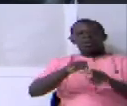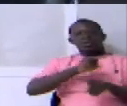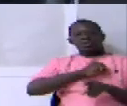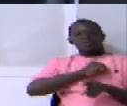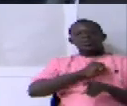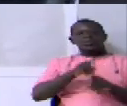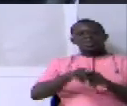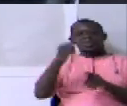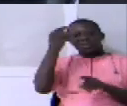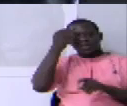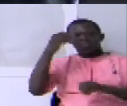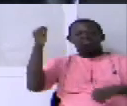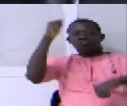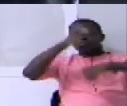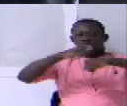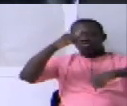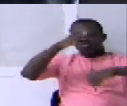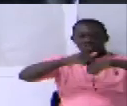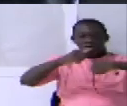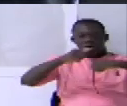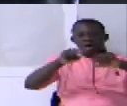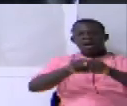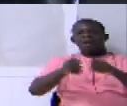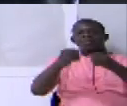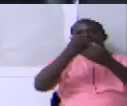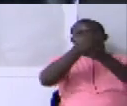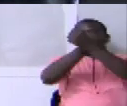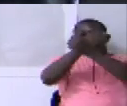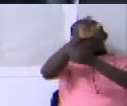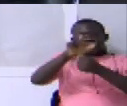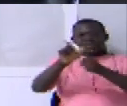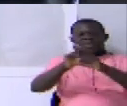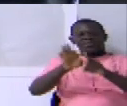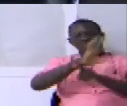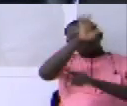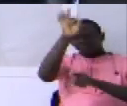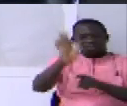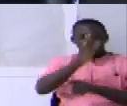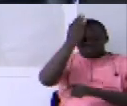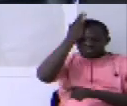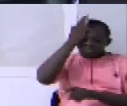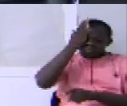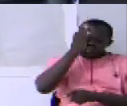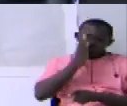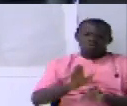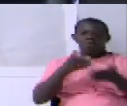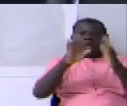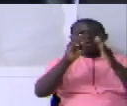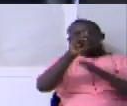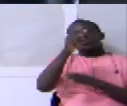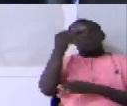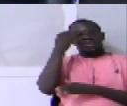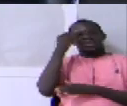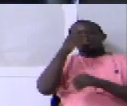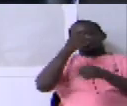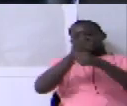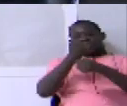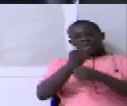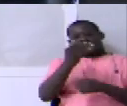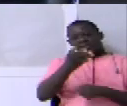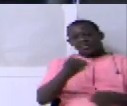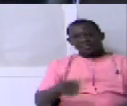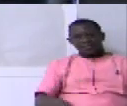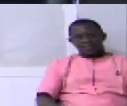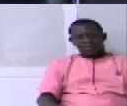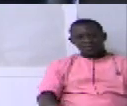torture prisoners mercilessly? Fodun wo faha wo lombalia wo lua kasola lua